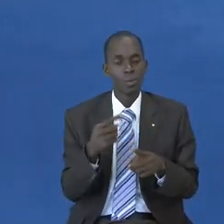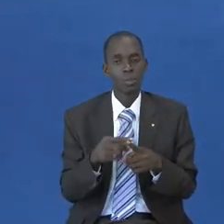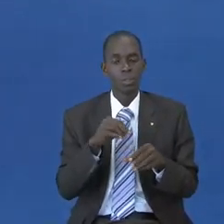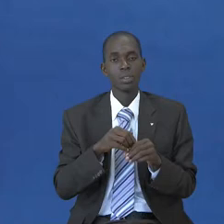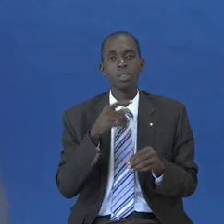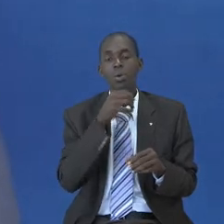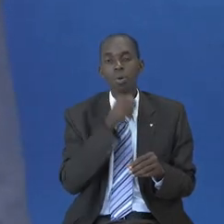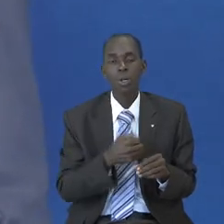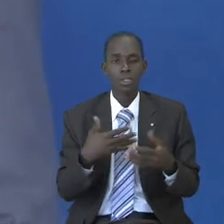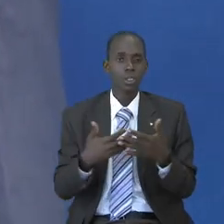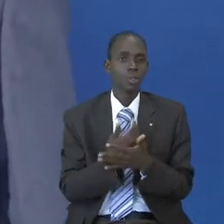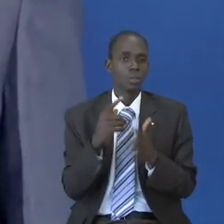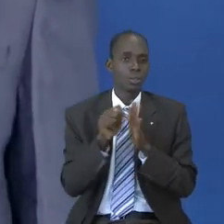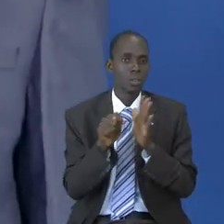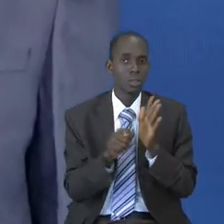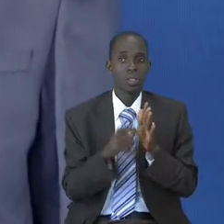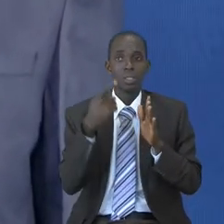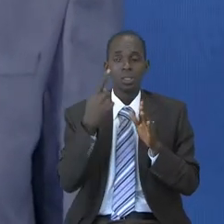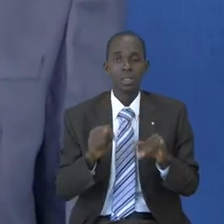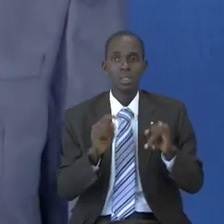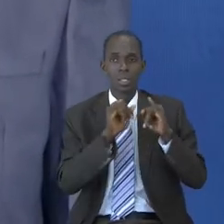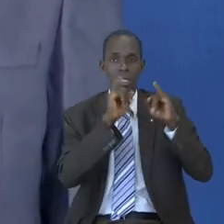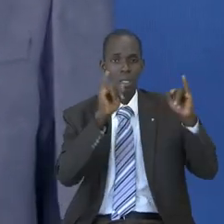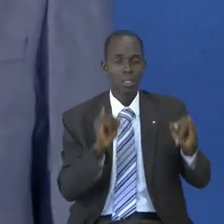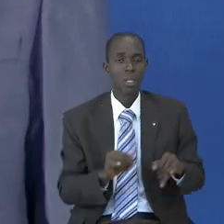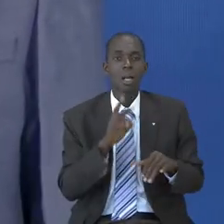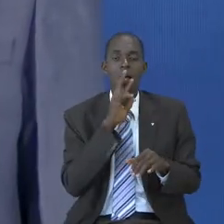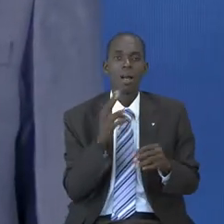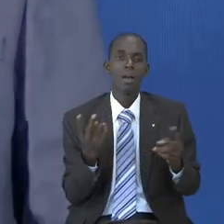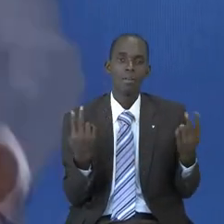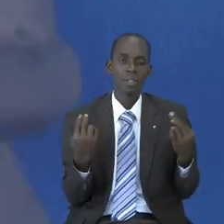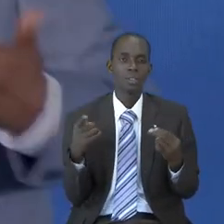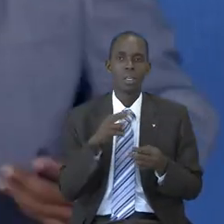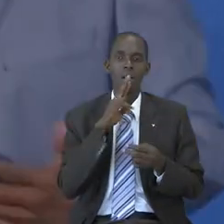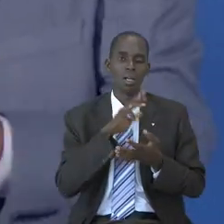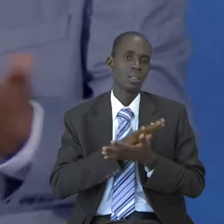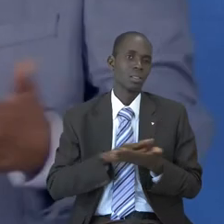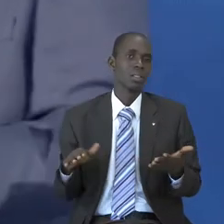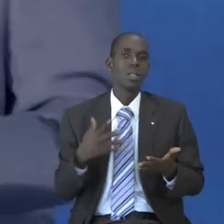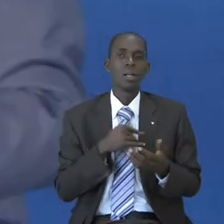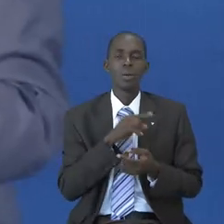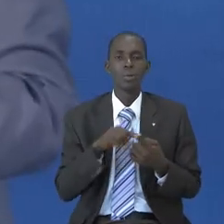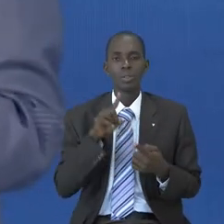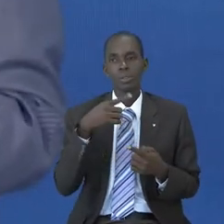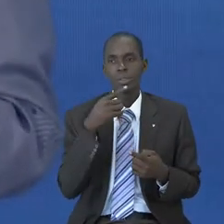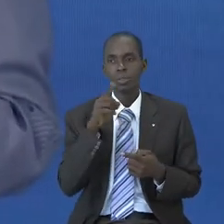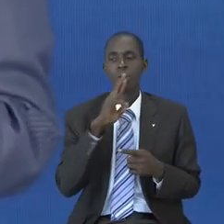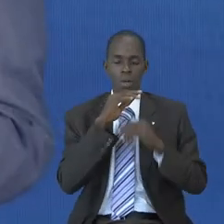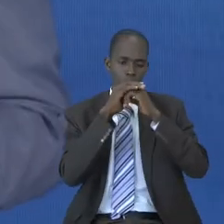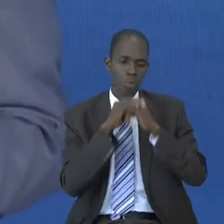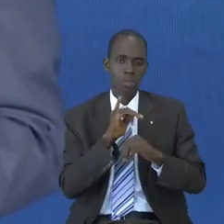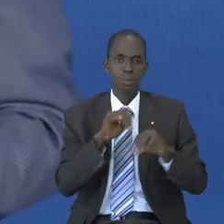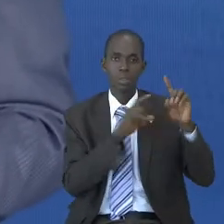Testament too, the idols are vanity. They are vain. And when you say you are worshiping the Lord,